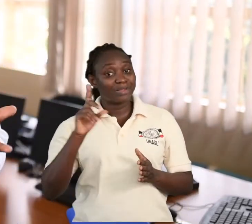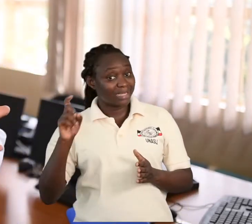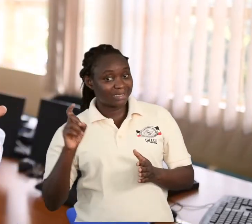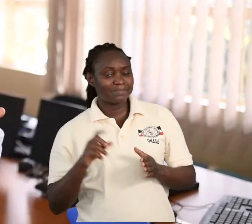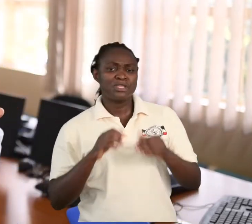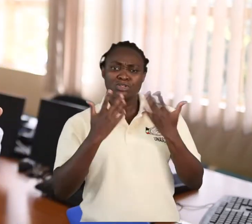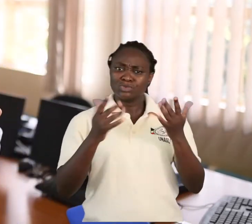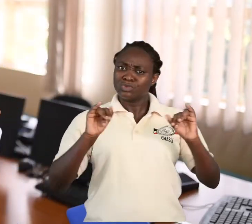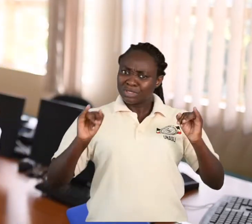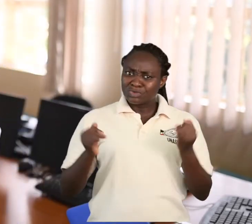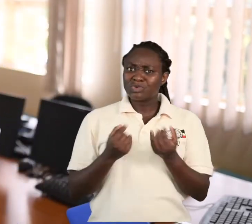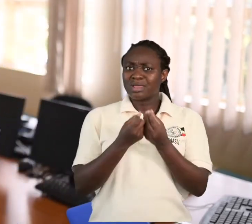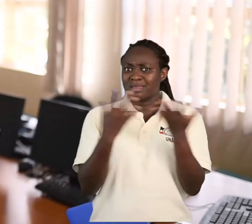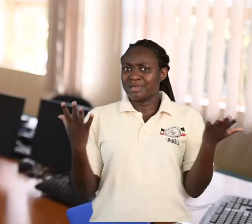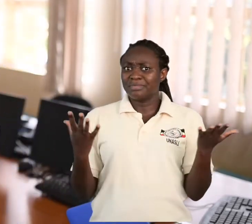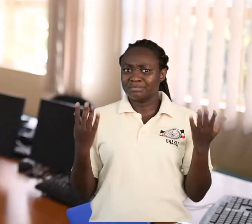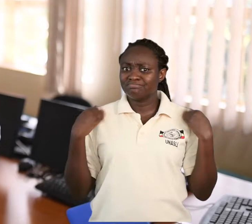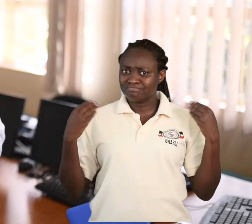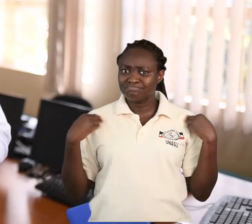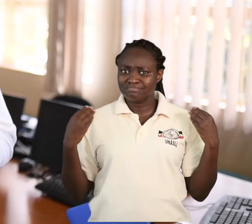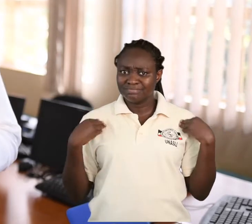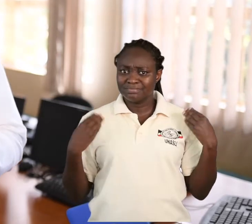out numbers.